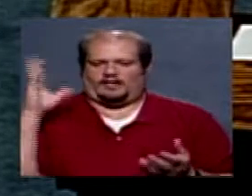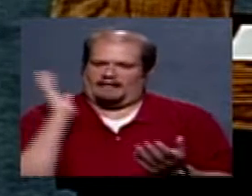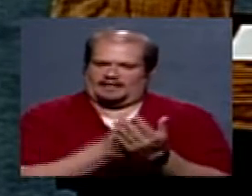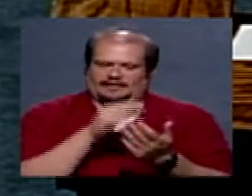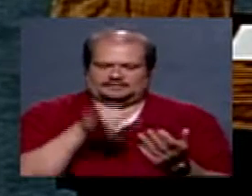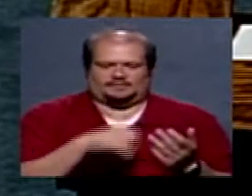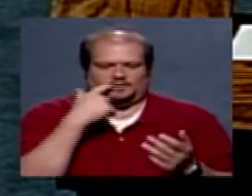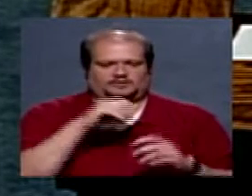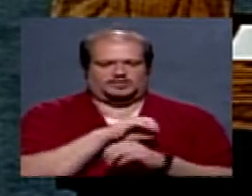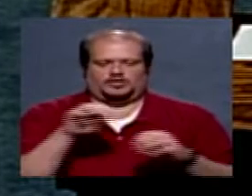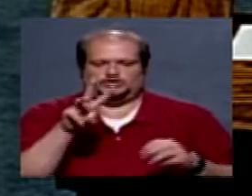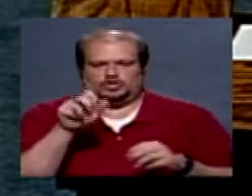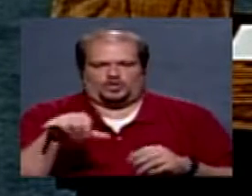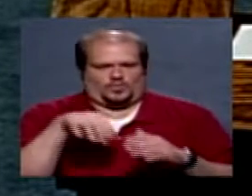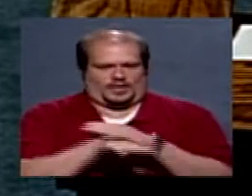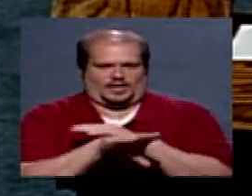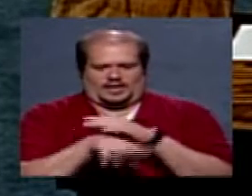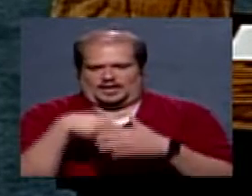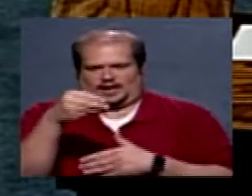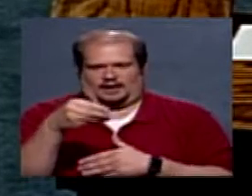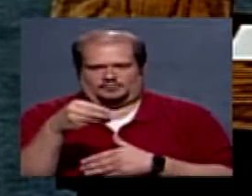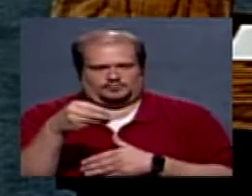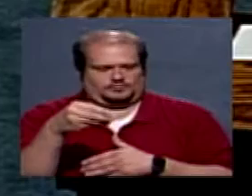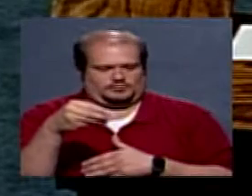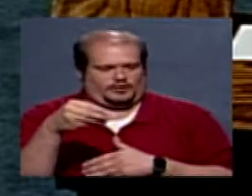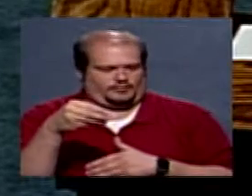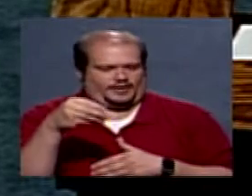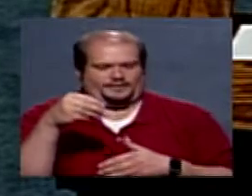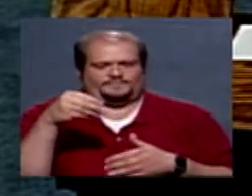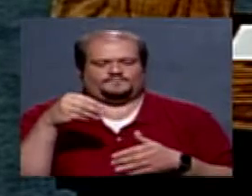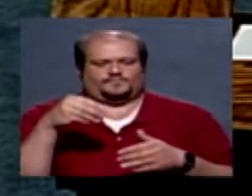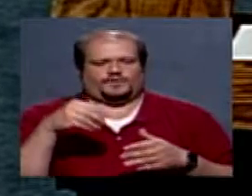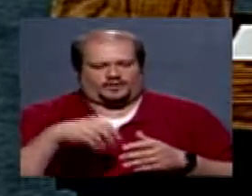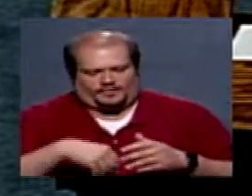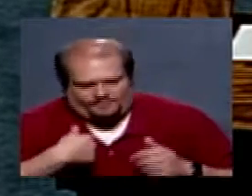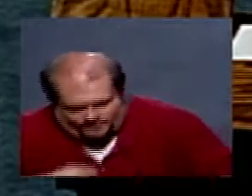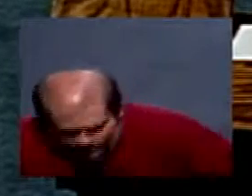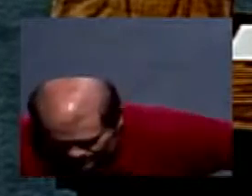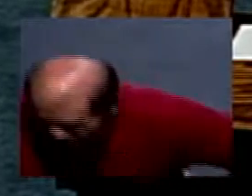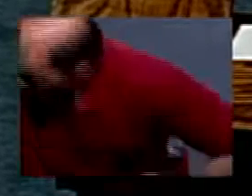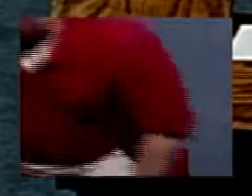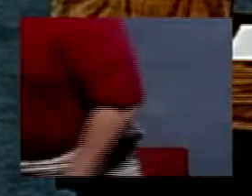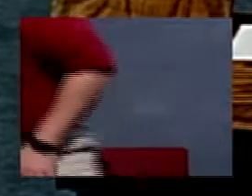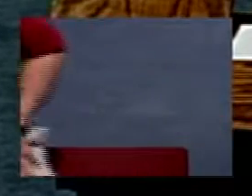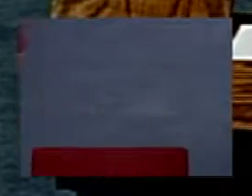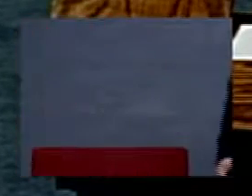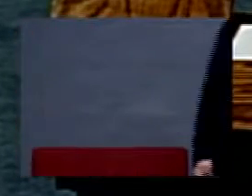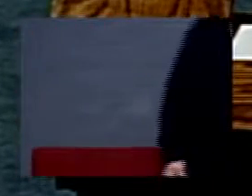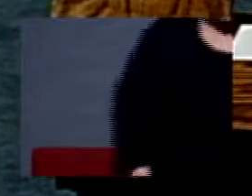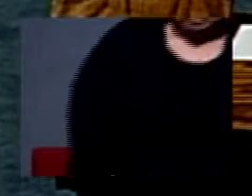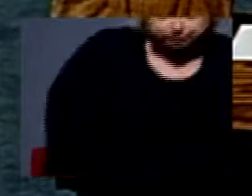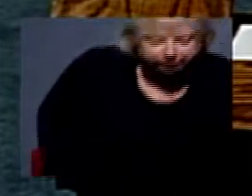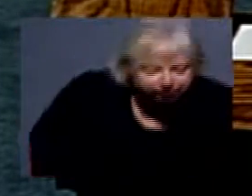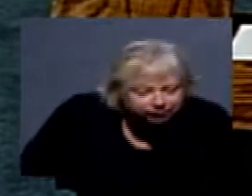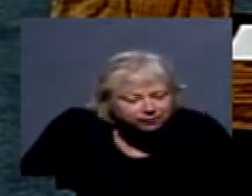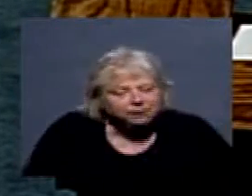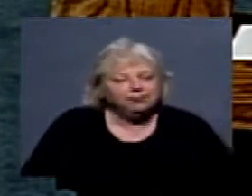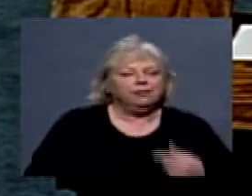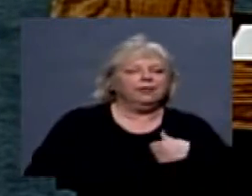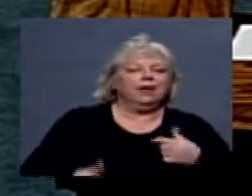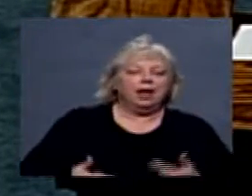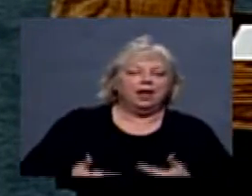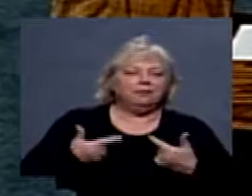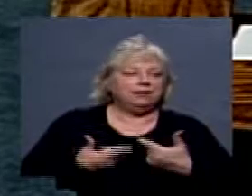against it because there's no way in, no way out. I mean, I have children, great-grandchildren, and I've been there for a period of 60